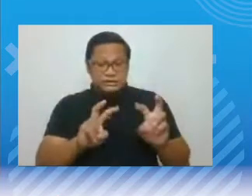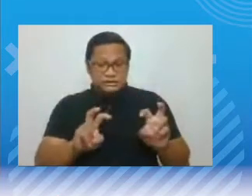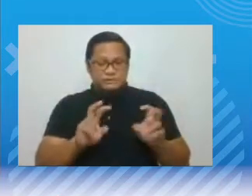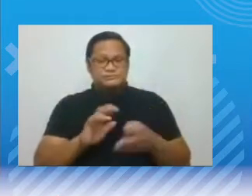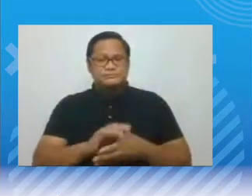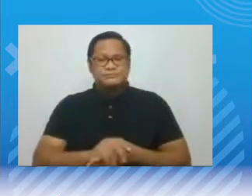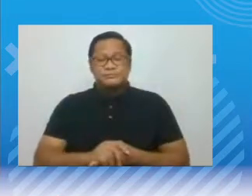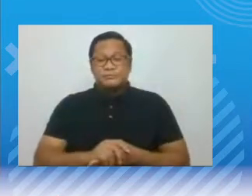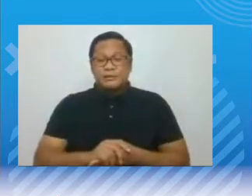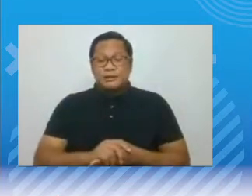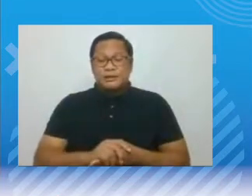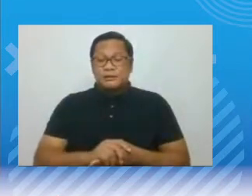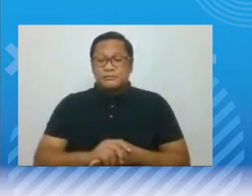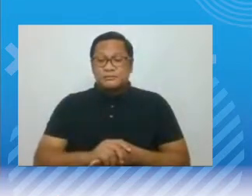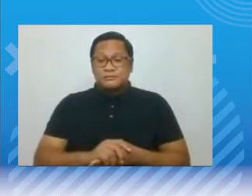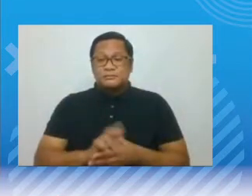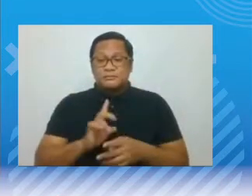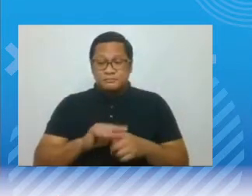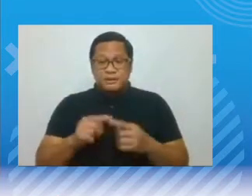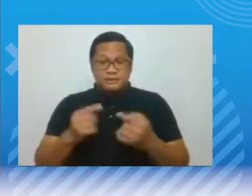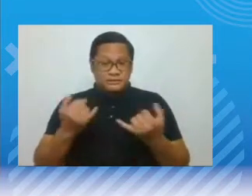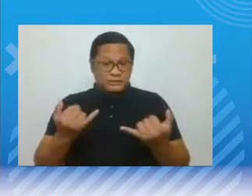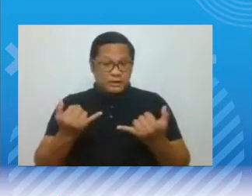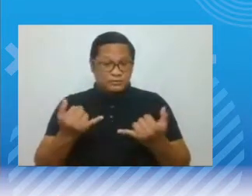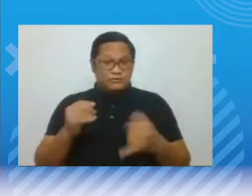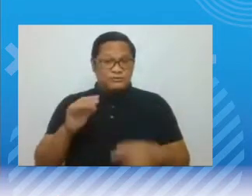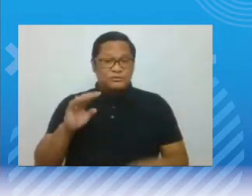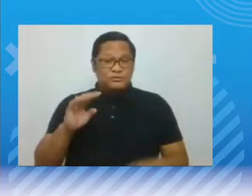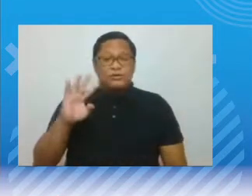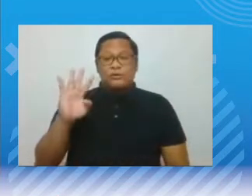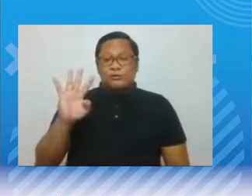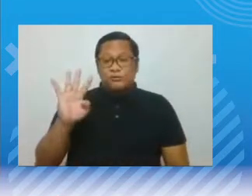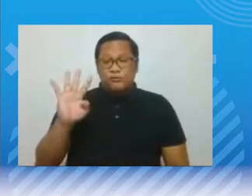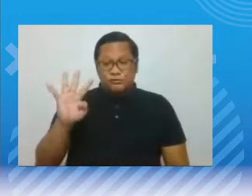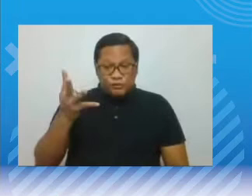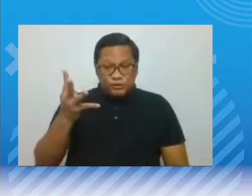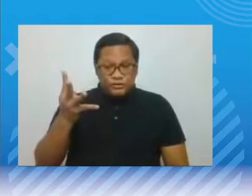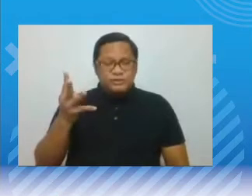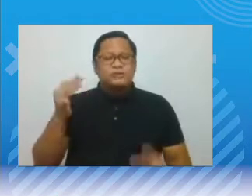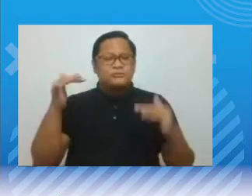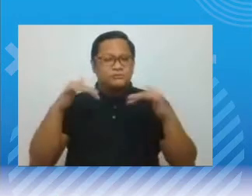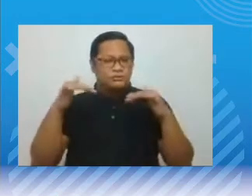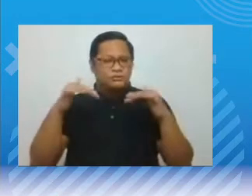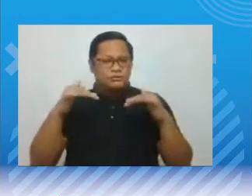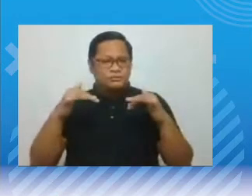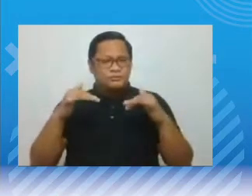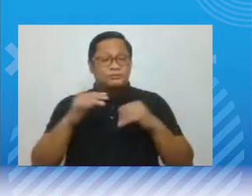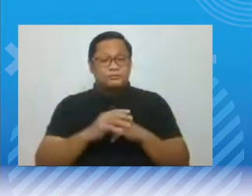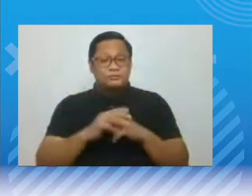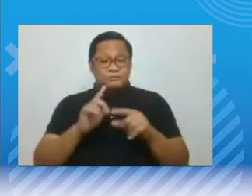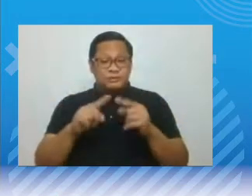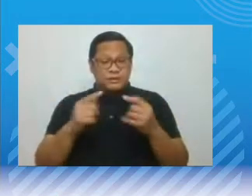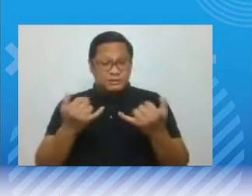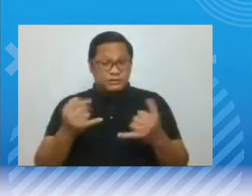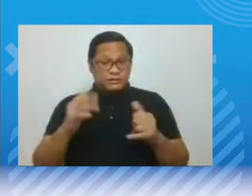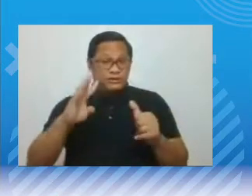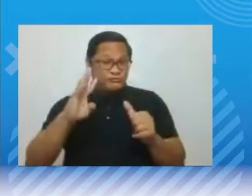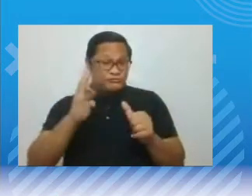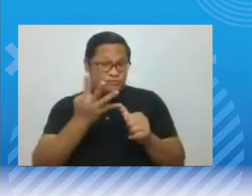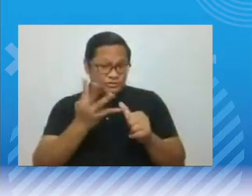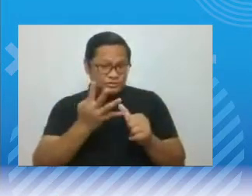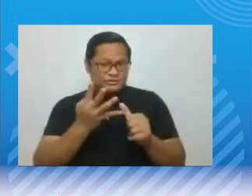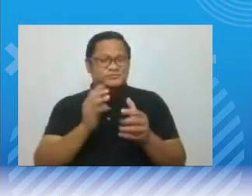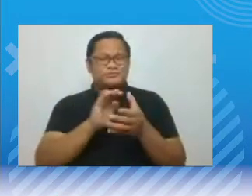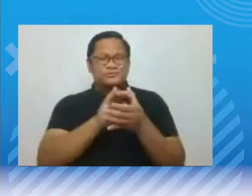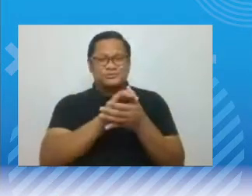nasa 14th forum na tayo since July 2018. Pero ito yung pang-4 na virtual. So